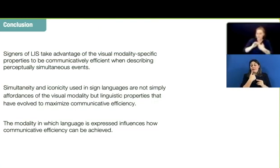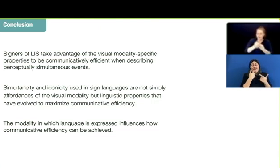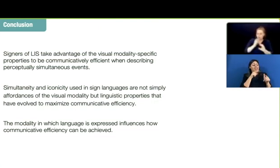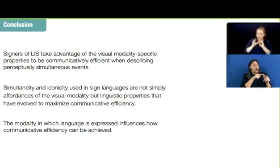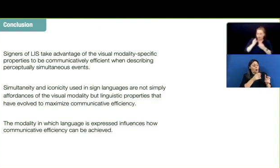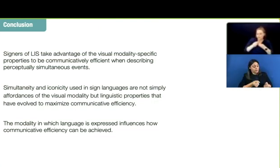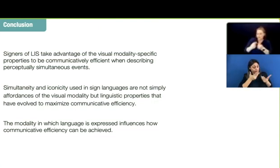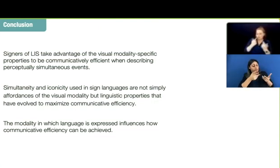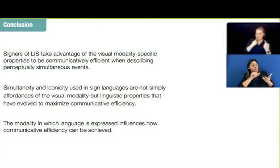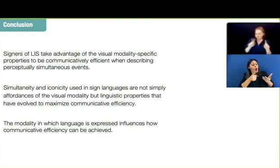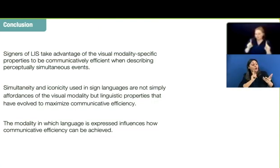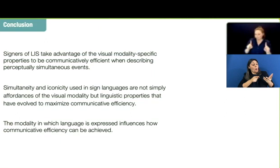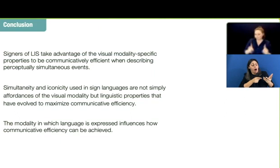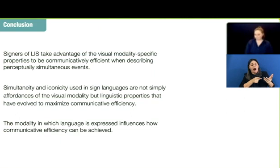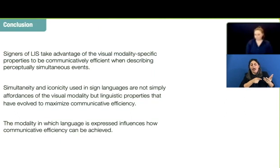achieved.